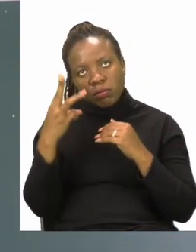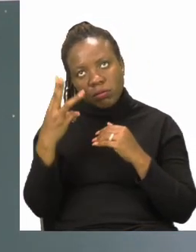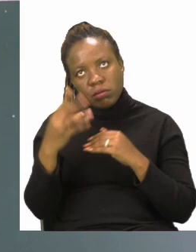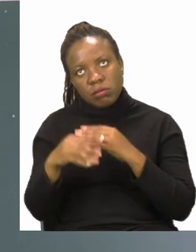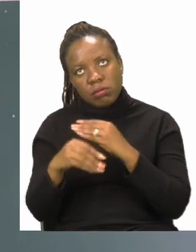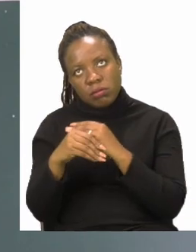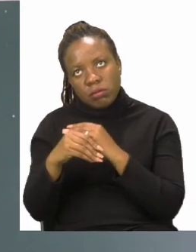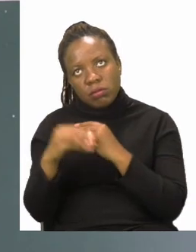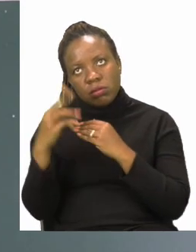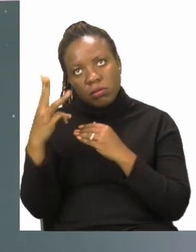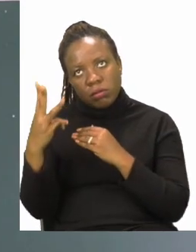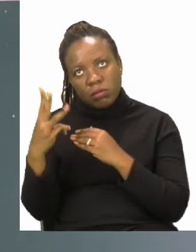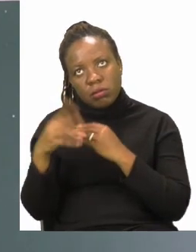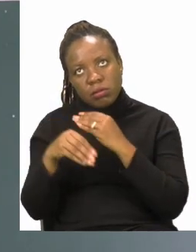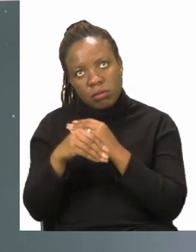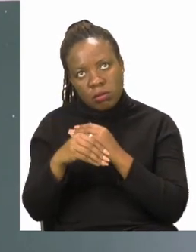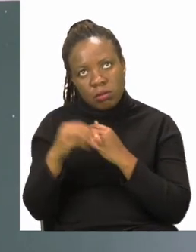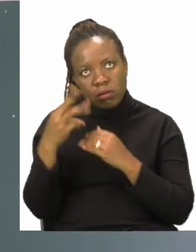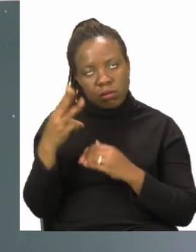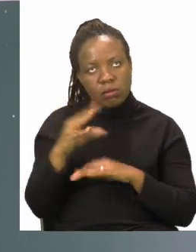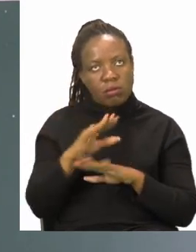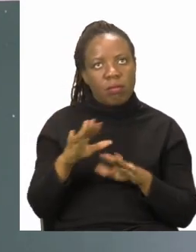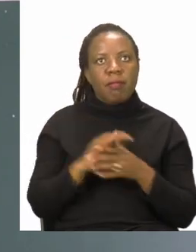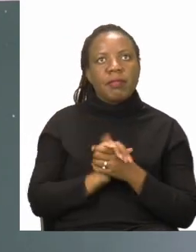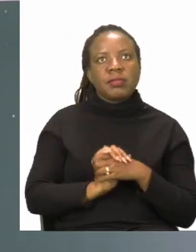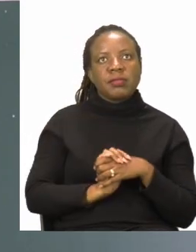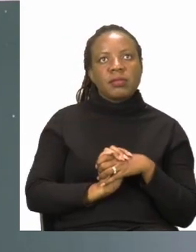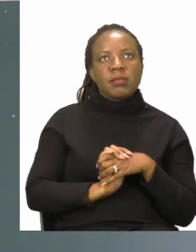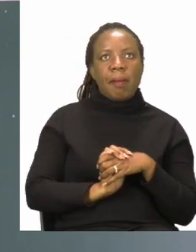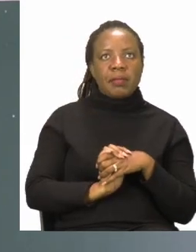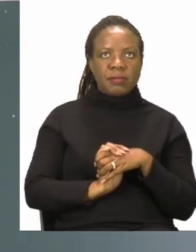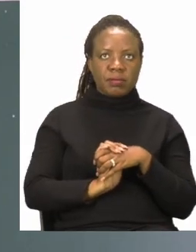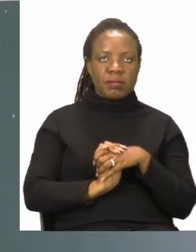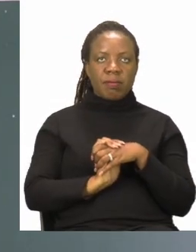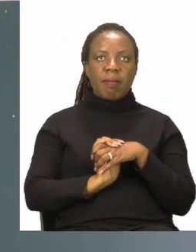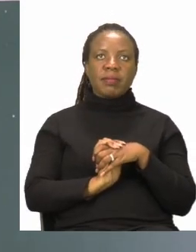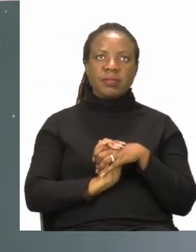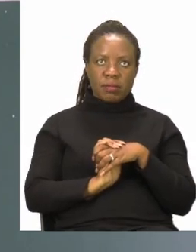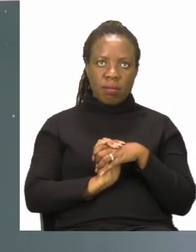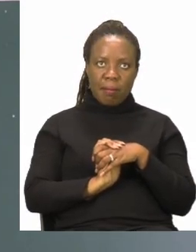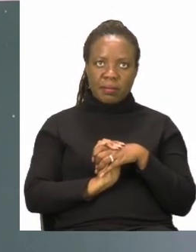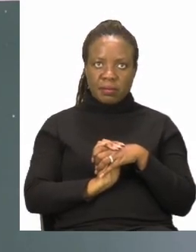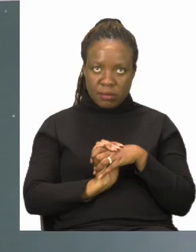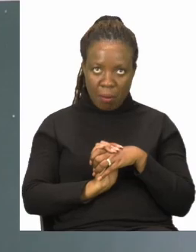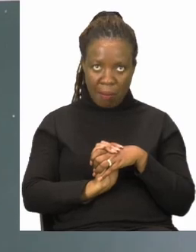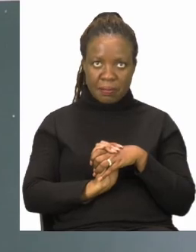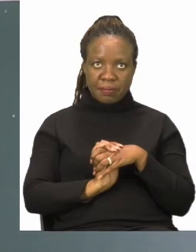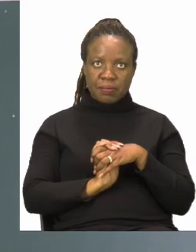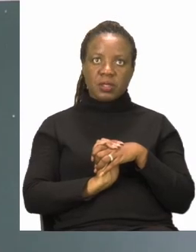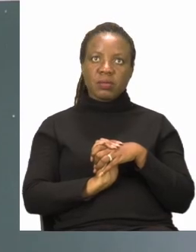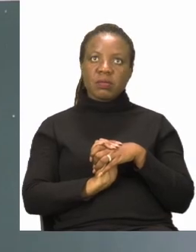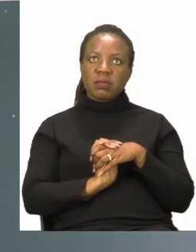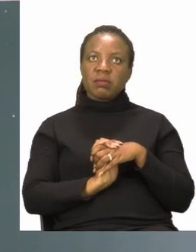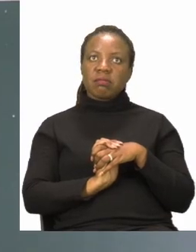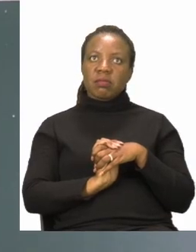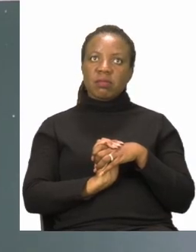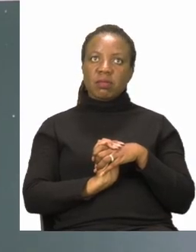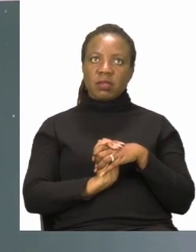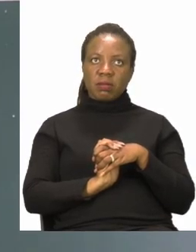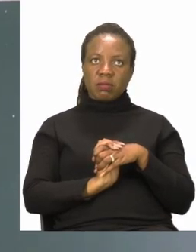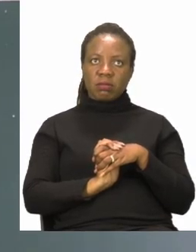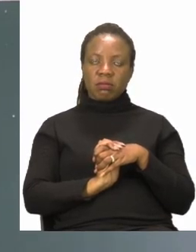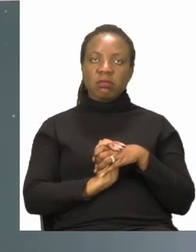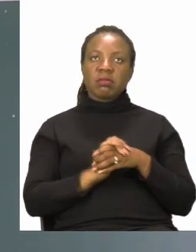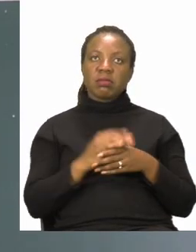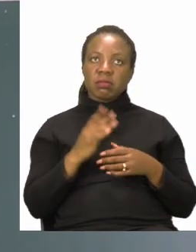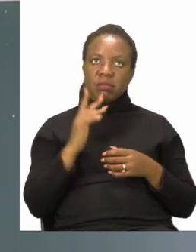Okay. Now, before I give you time to complete the rest of your counting for number 2, let's